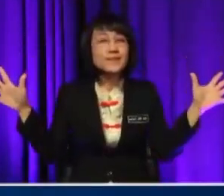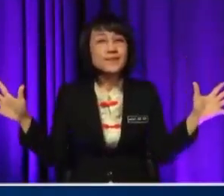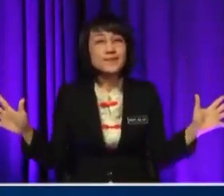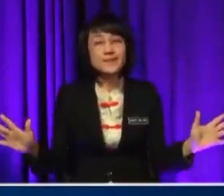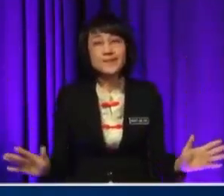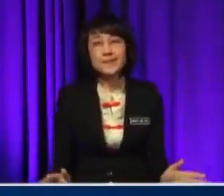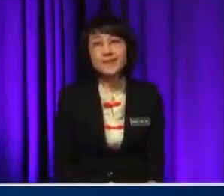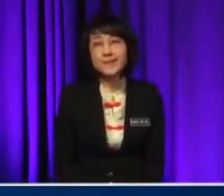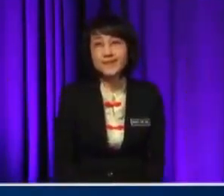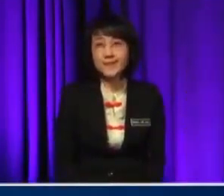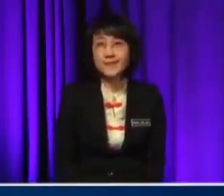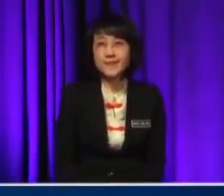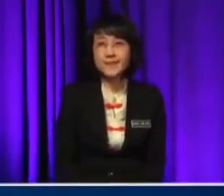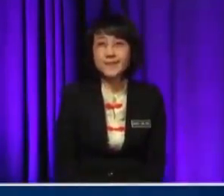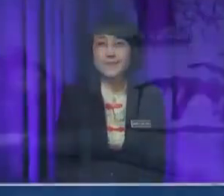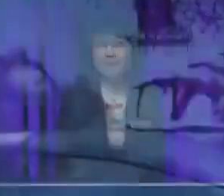light.